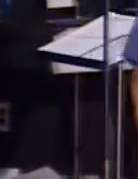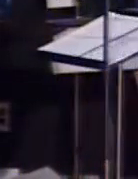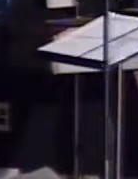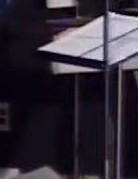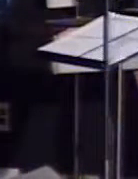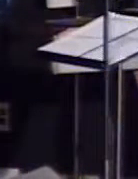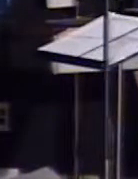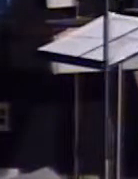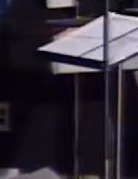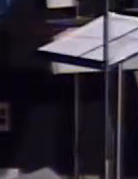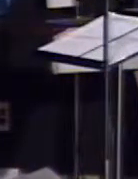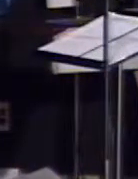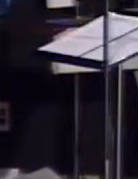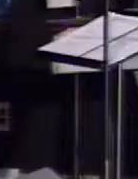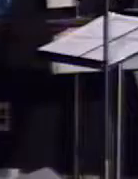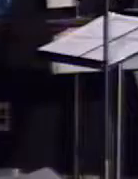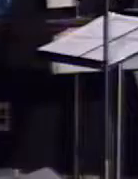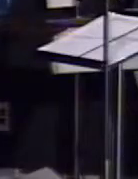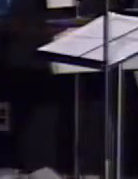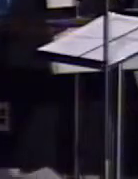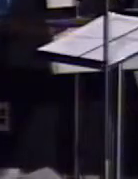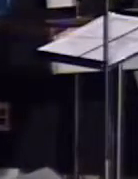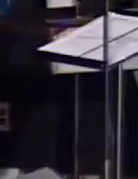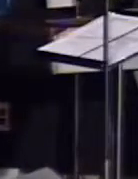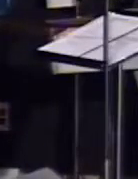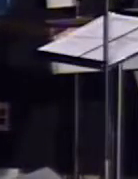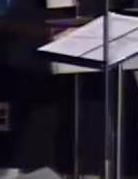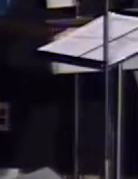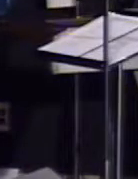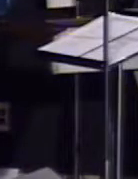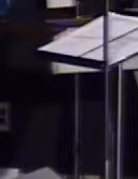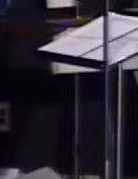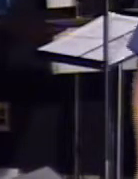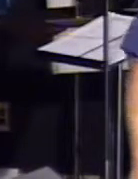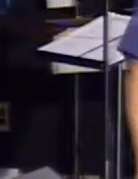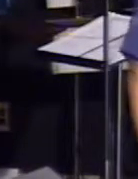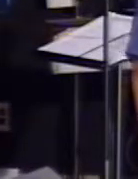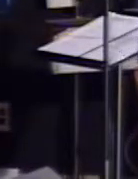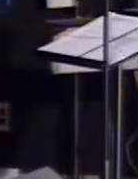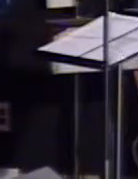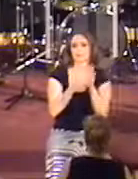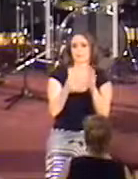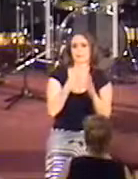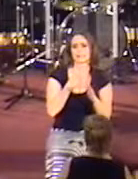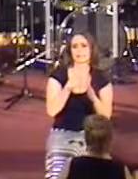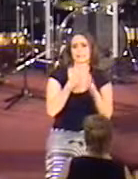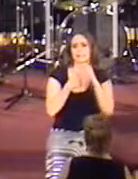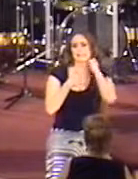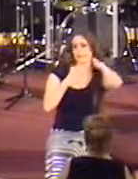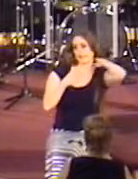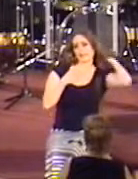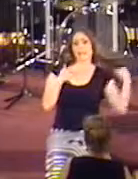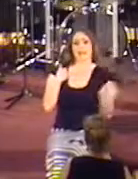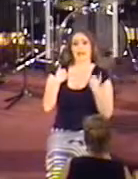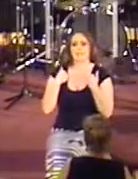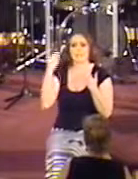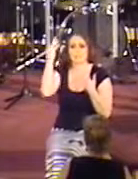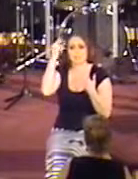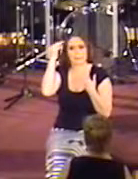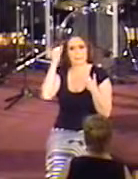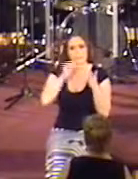live here in this world. And so repeat after me. This is a part of, you're going to have a memory verse this morning. I'm going to help you memorize